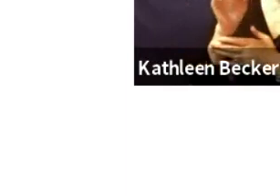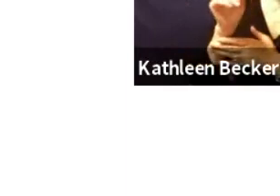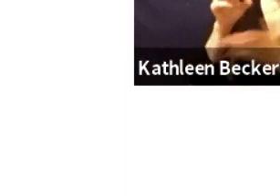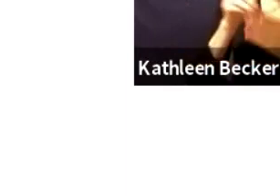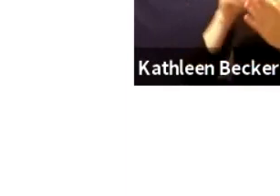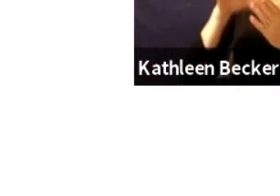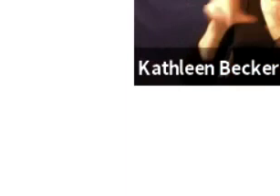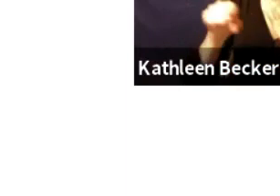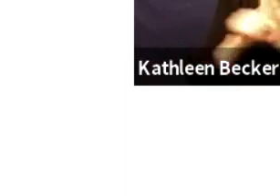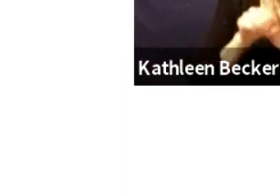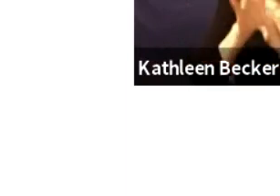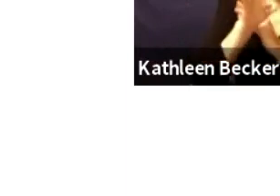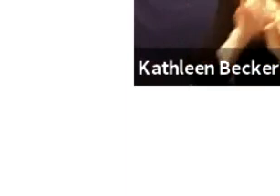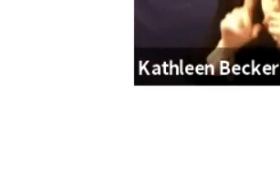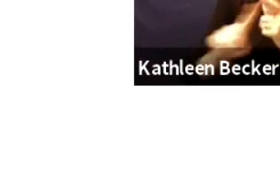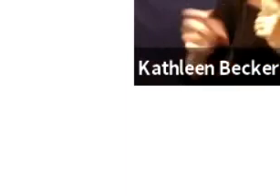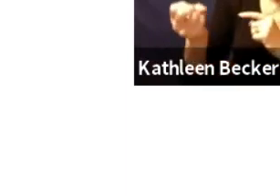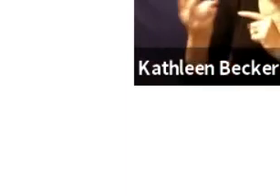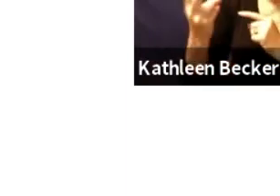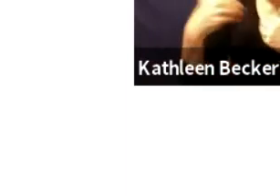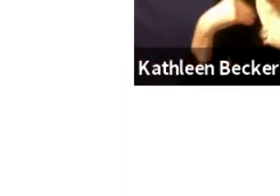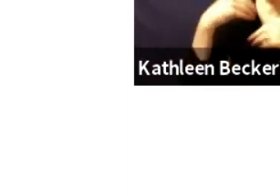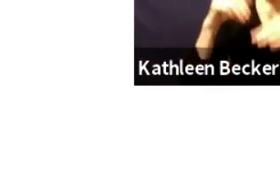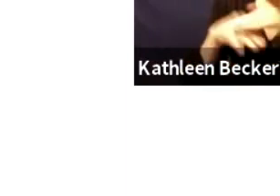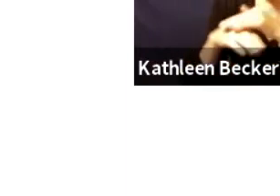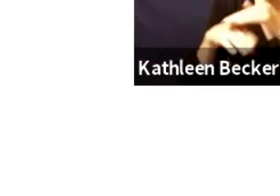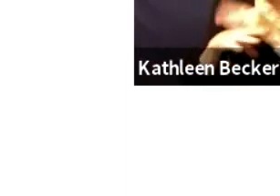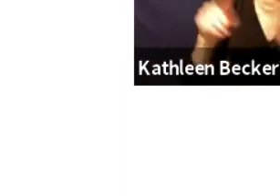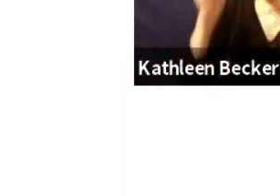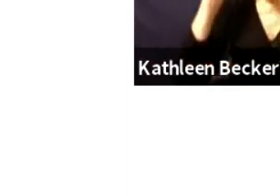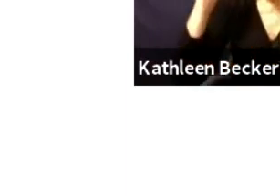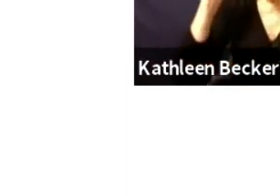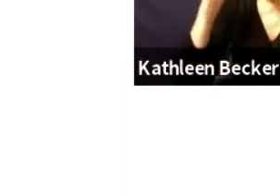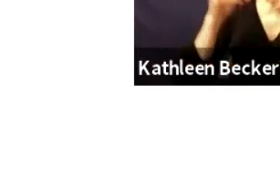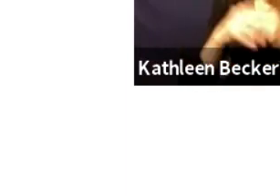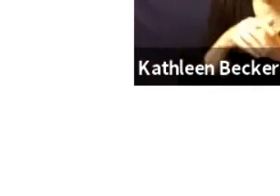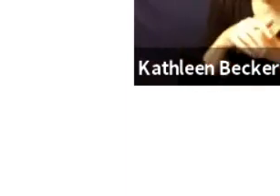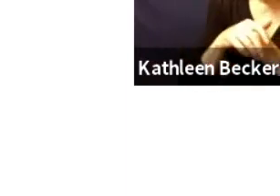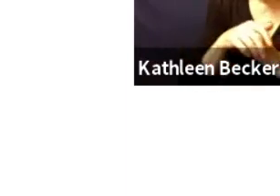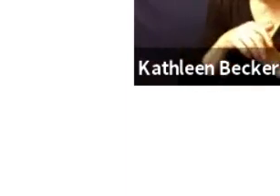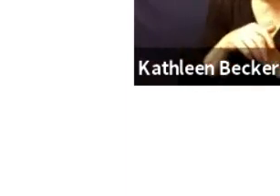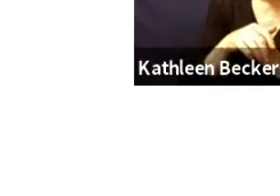students, grades 7 through 12, have access to tutors.